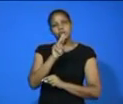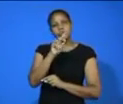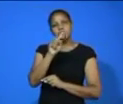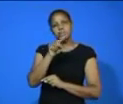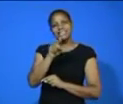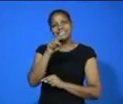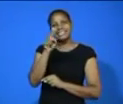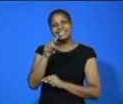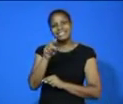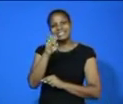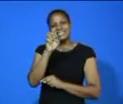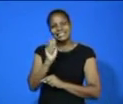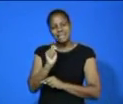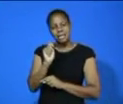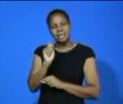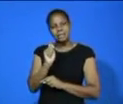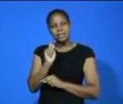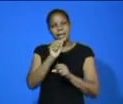in Mountainside,